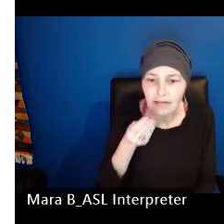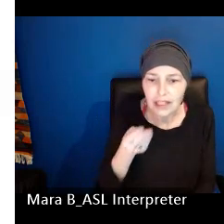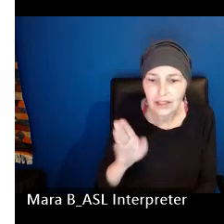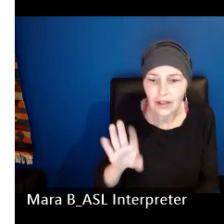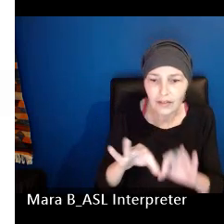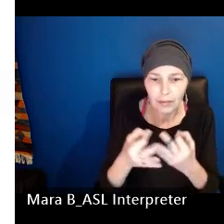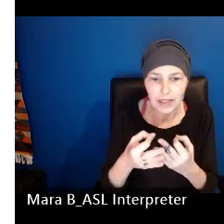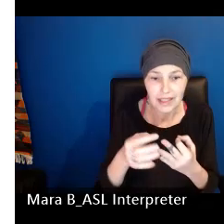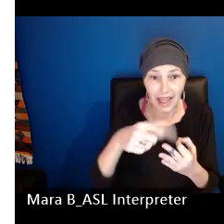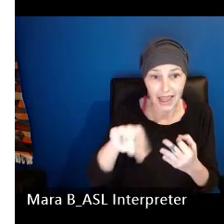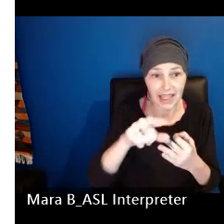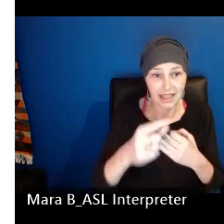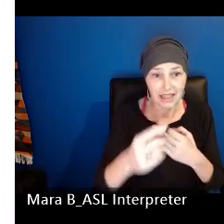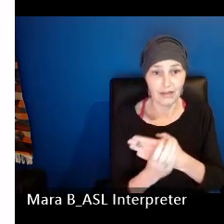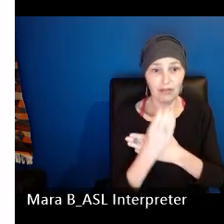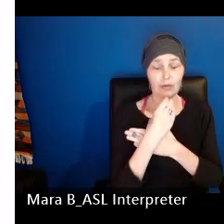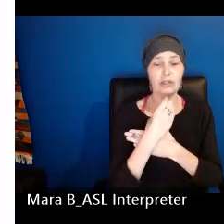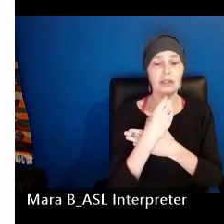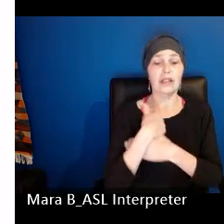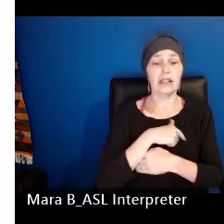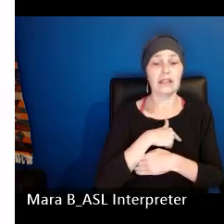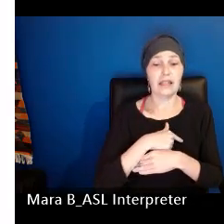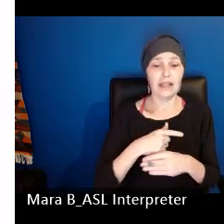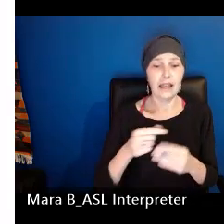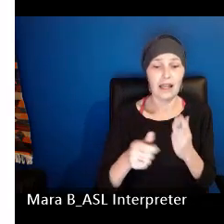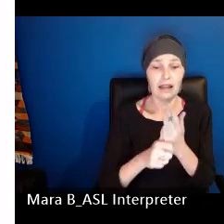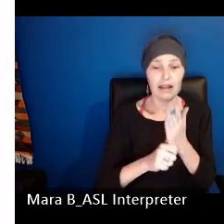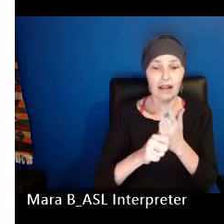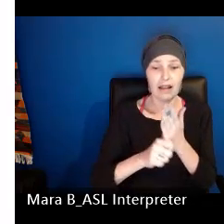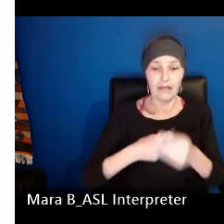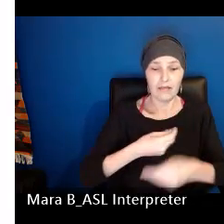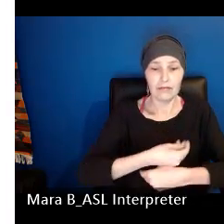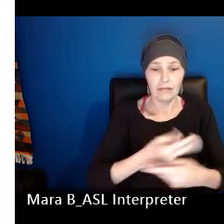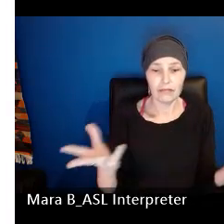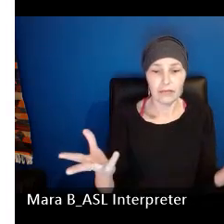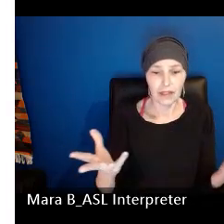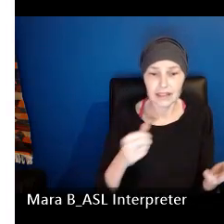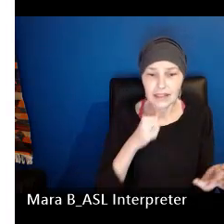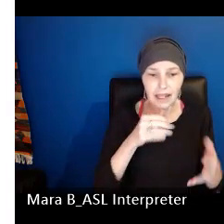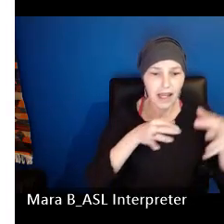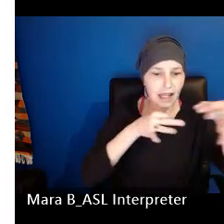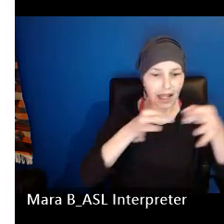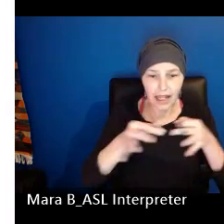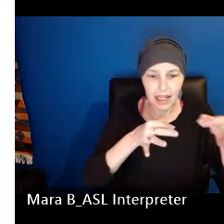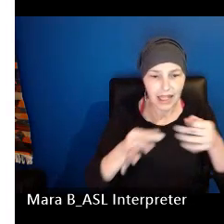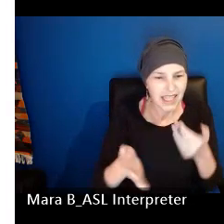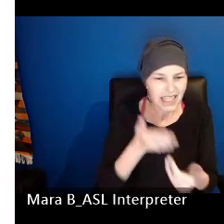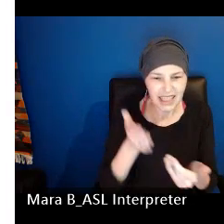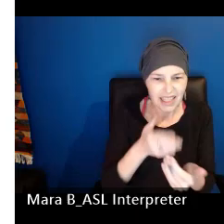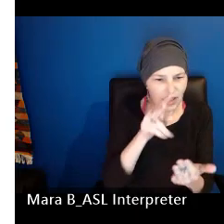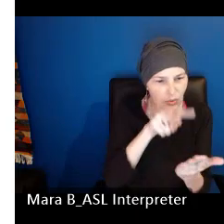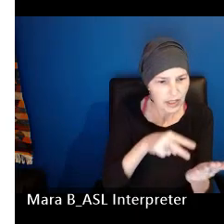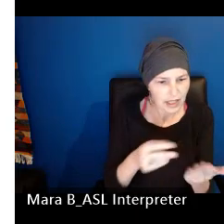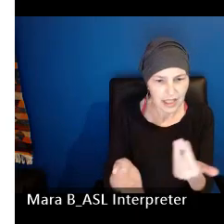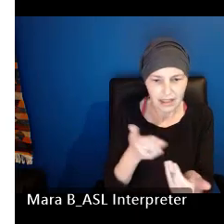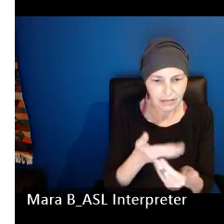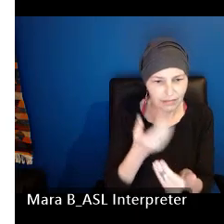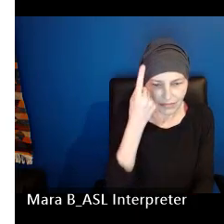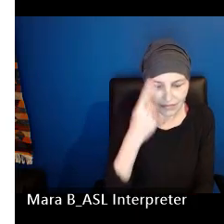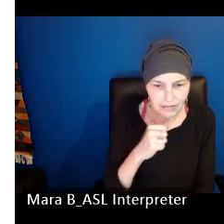the flyers that have been sent out have not been put on layman's terms. I've tried to call CPU, I've called the gas